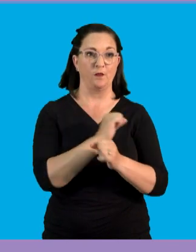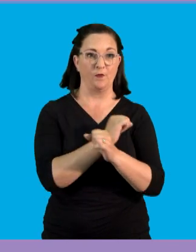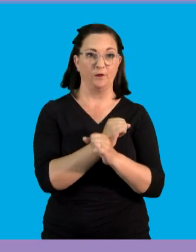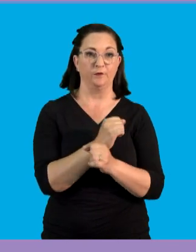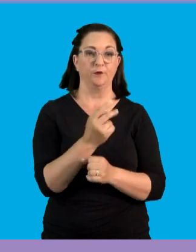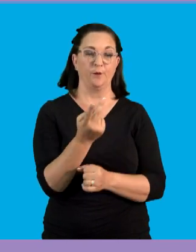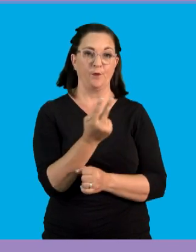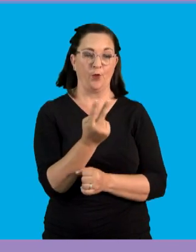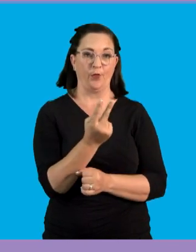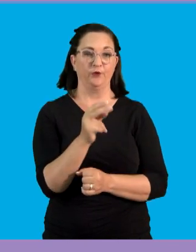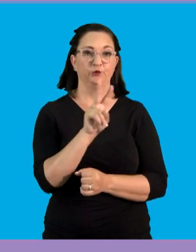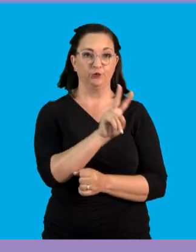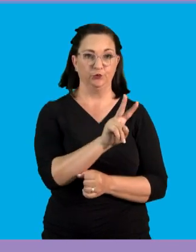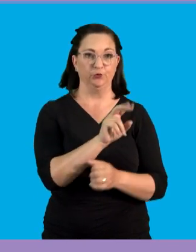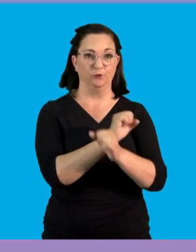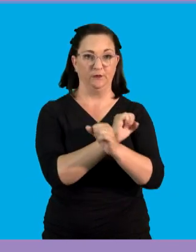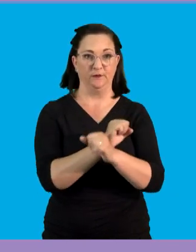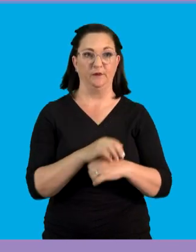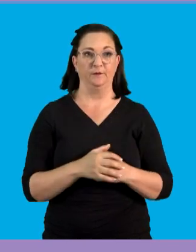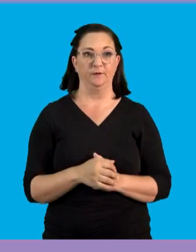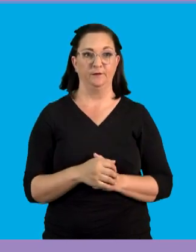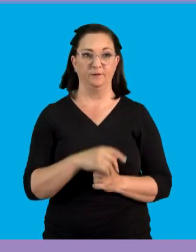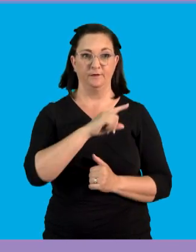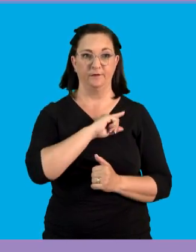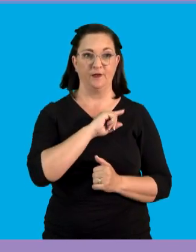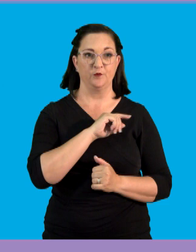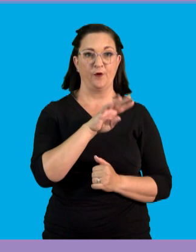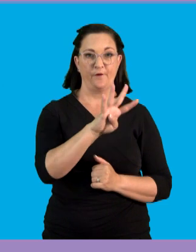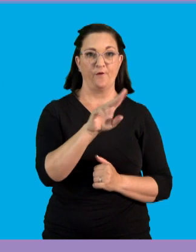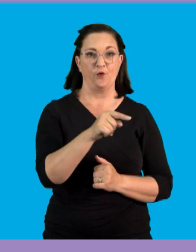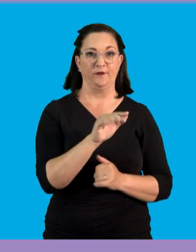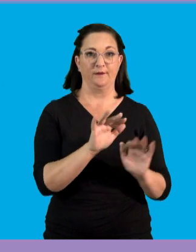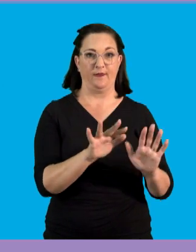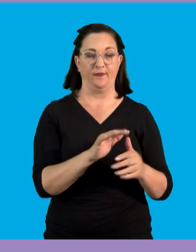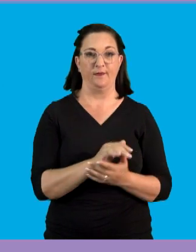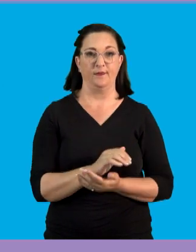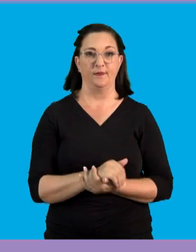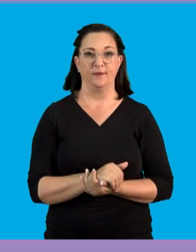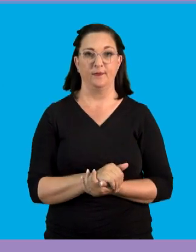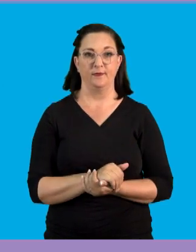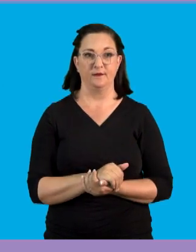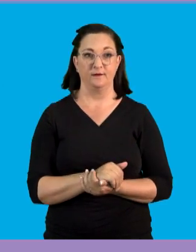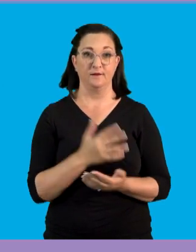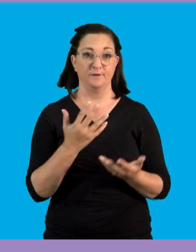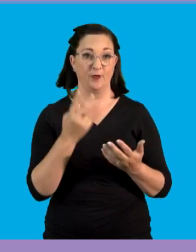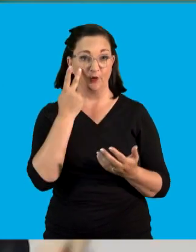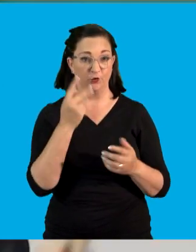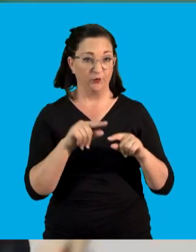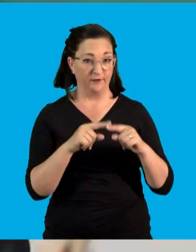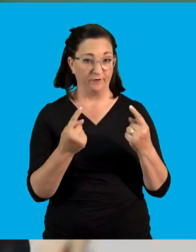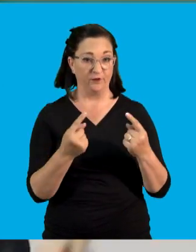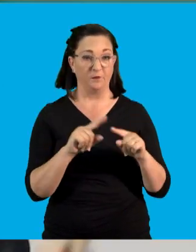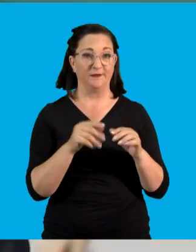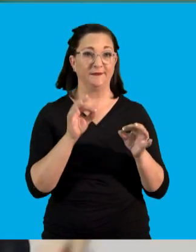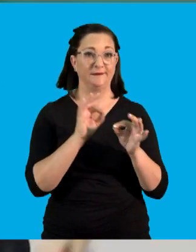denominator by 2. And that is going to take us to 4/10. Remember equivalent fractions? They might look different, but